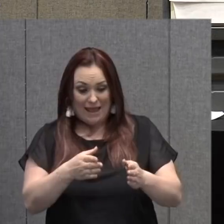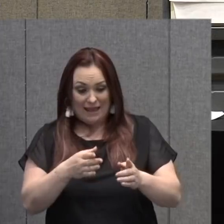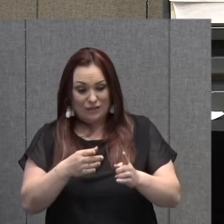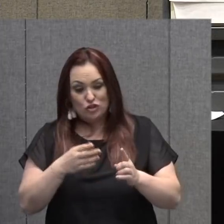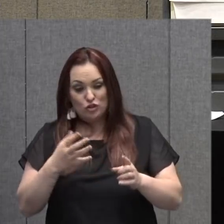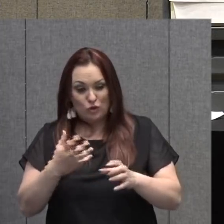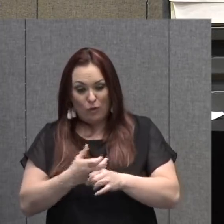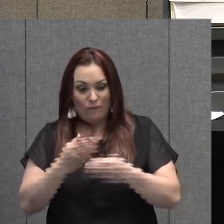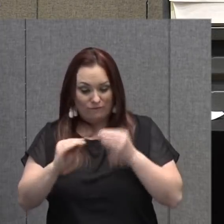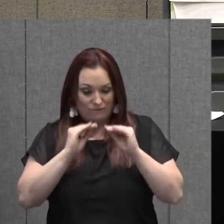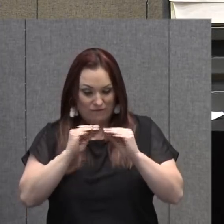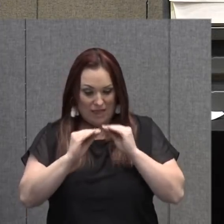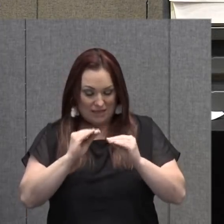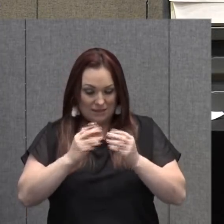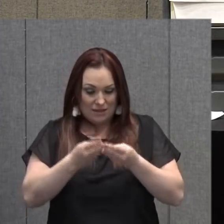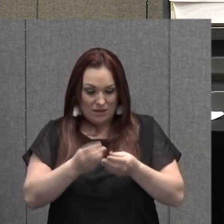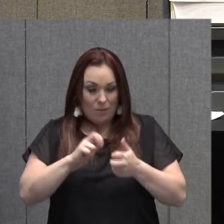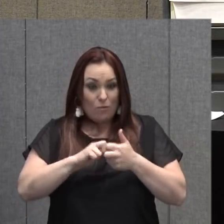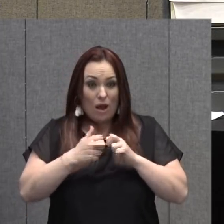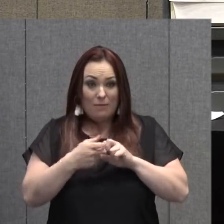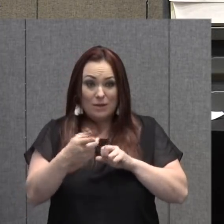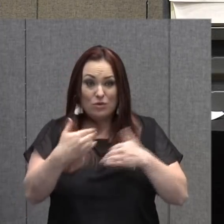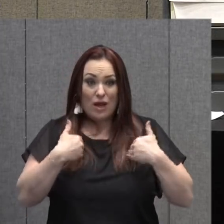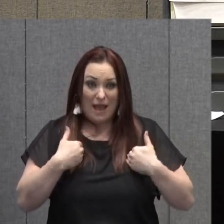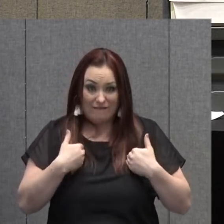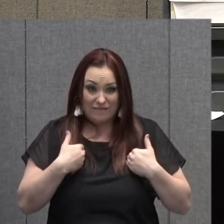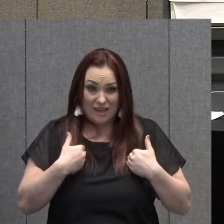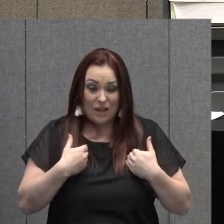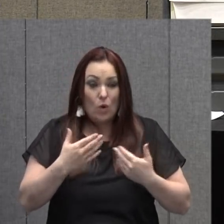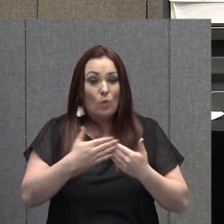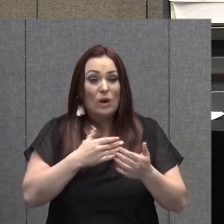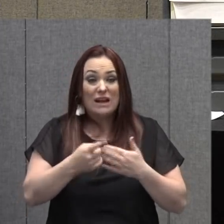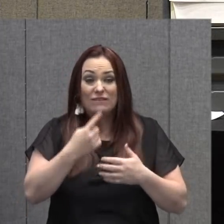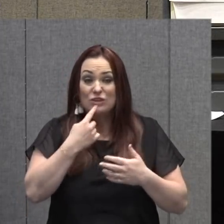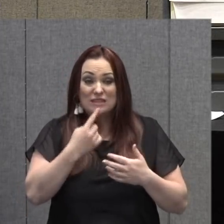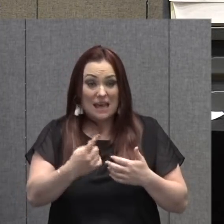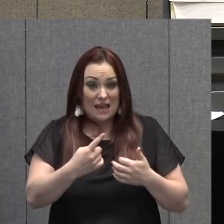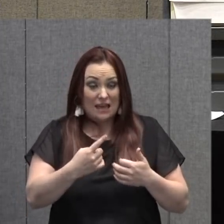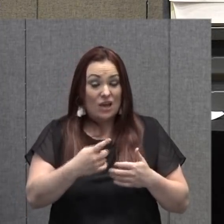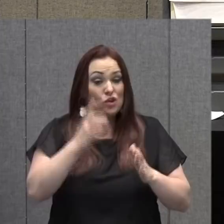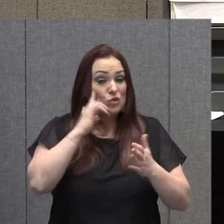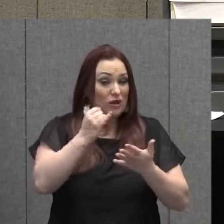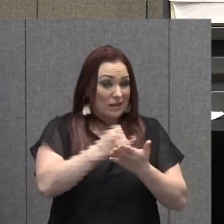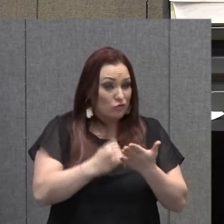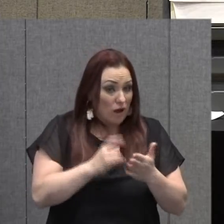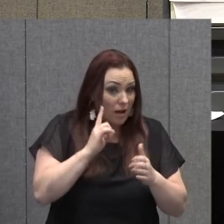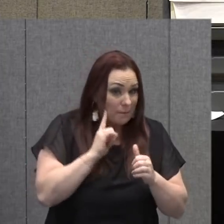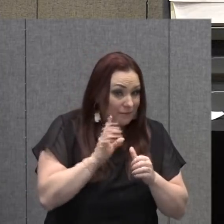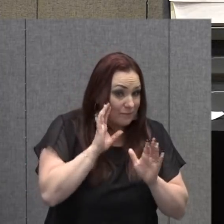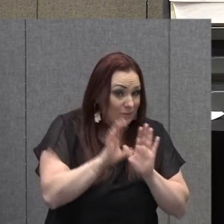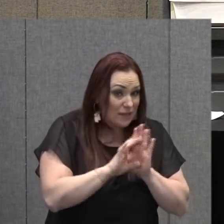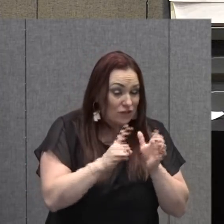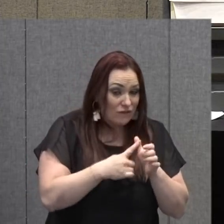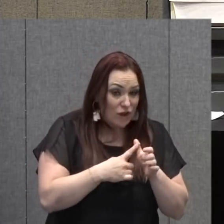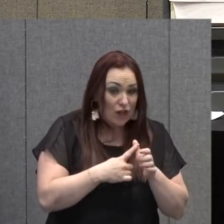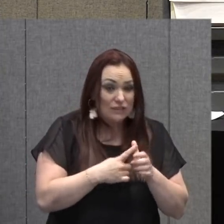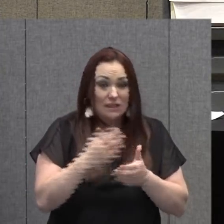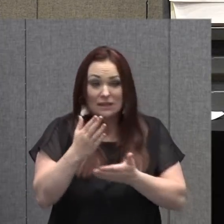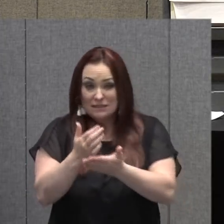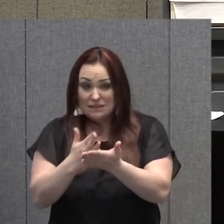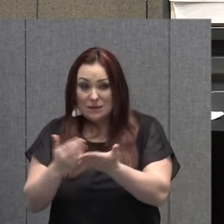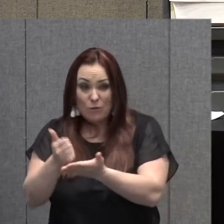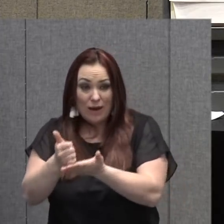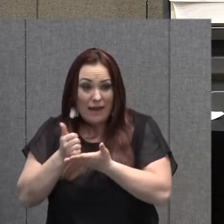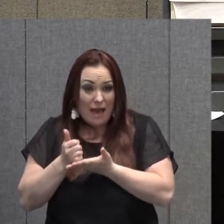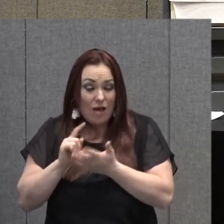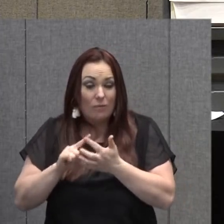do. You can draw pictures. You can have somebody help you. You can use Co-Writer. The other thing is, guys, as you could see,